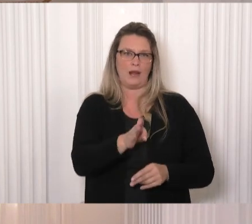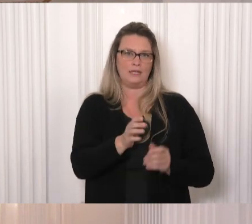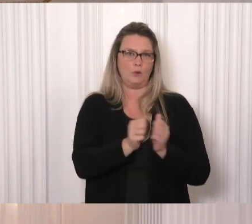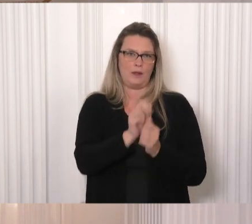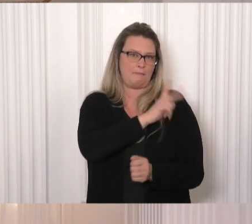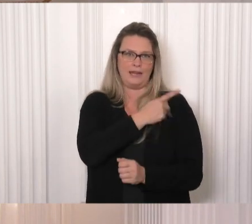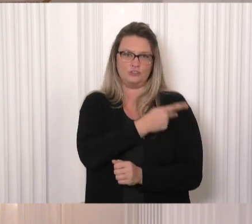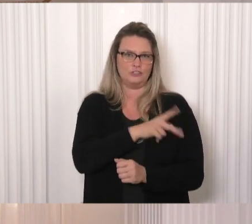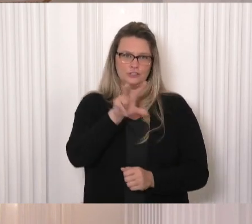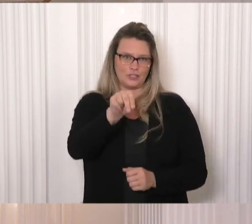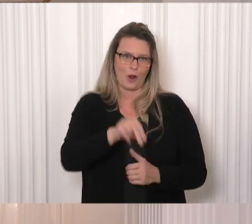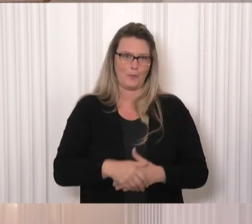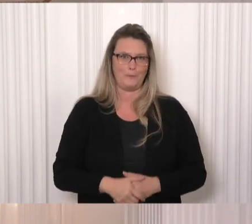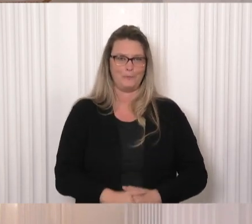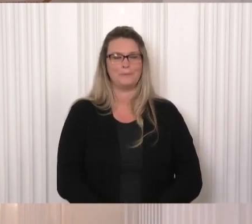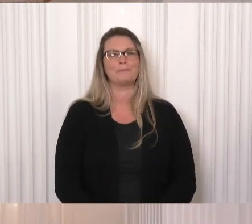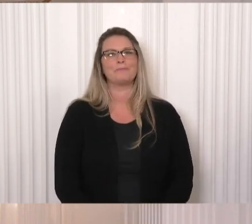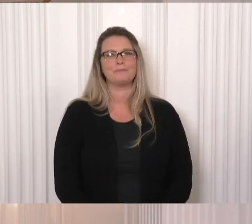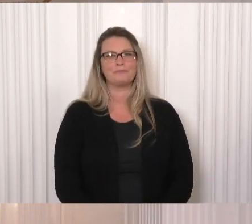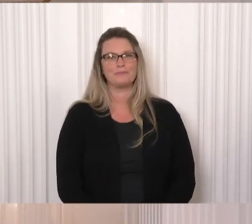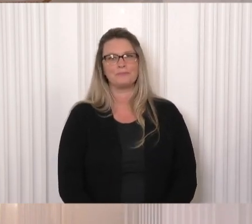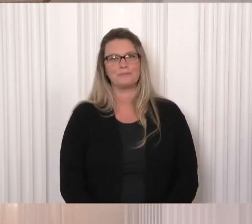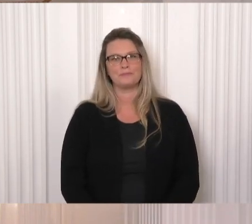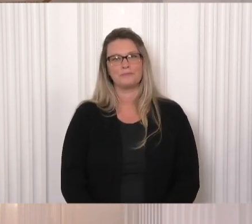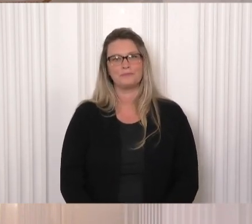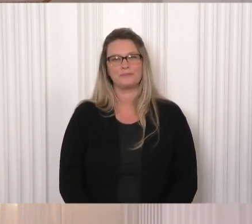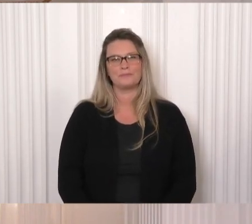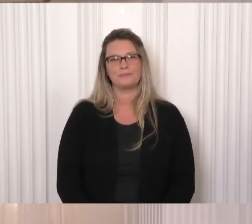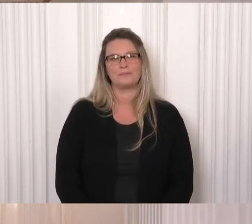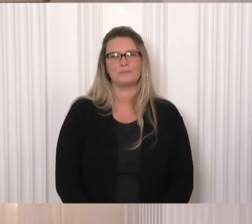All right, thank you. We're going to go back to Brad McElhenney for a follow-up.